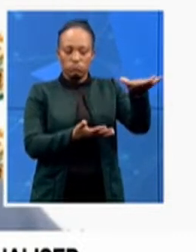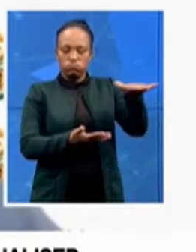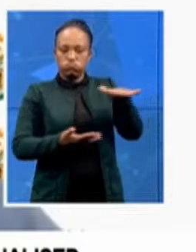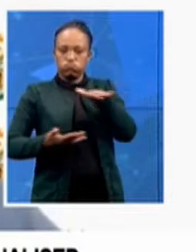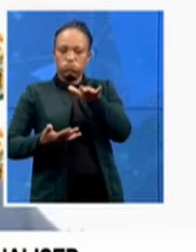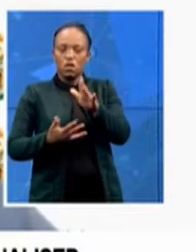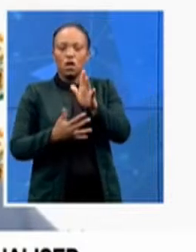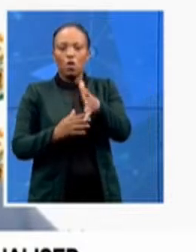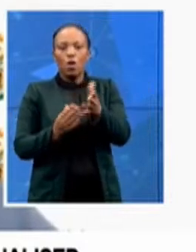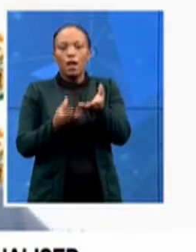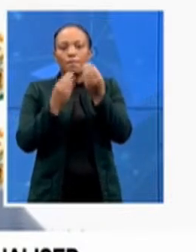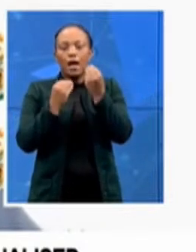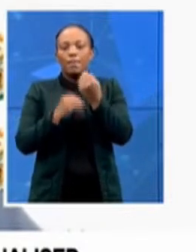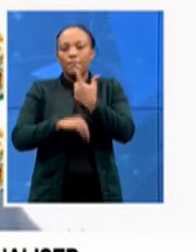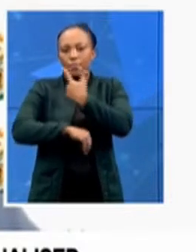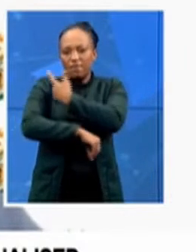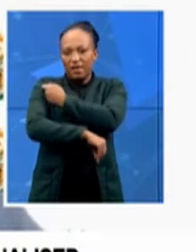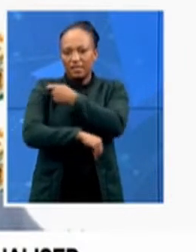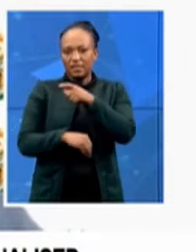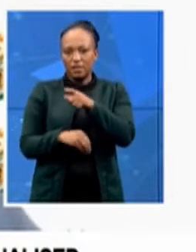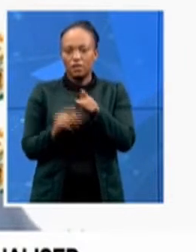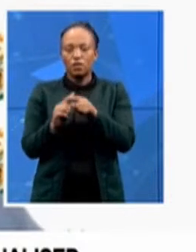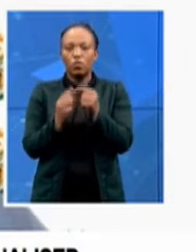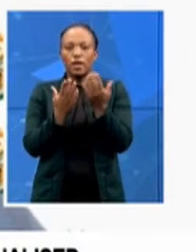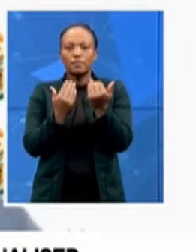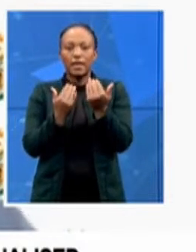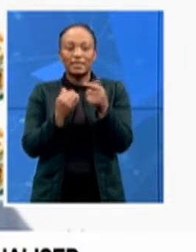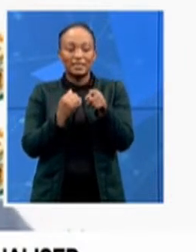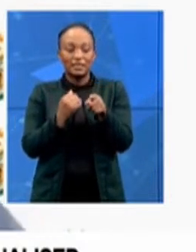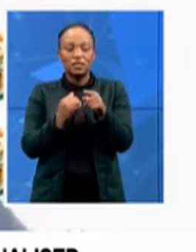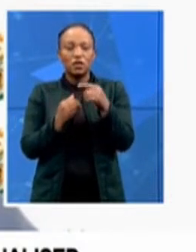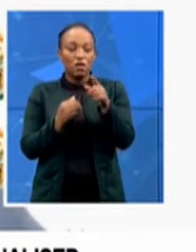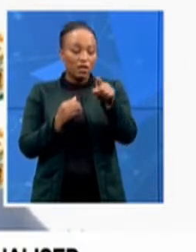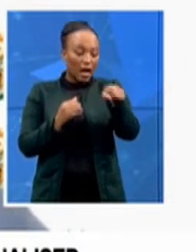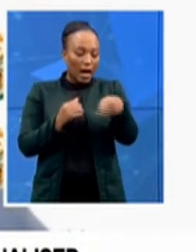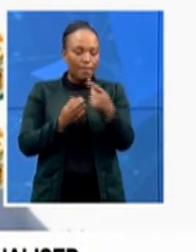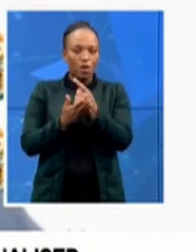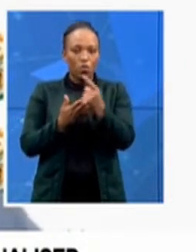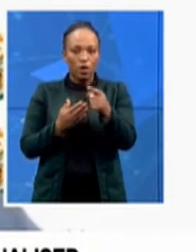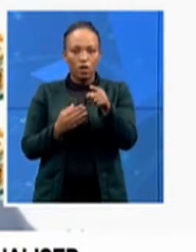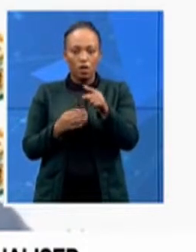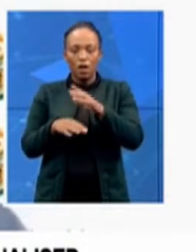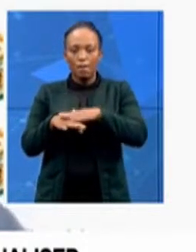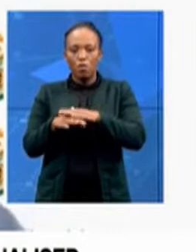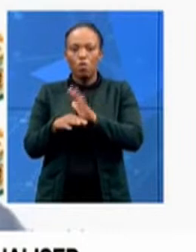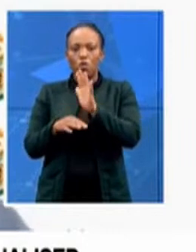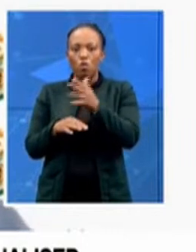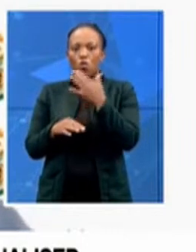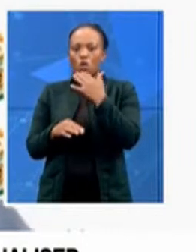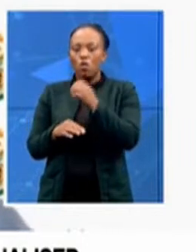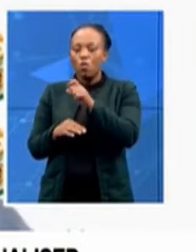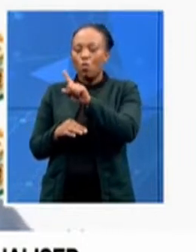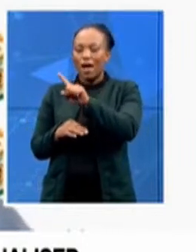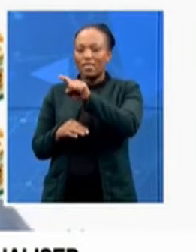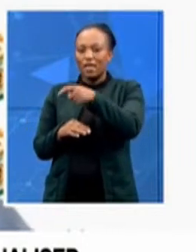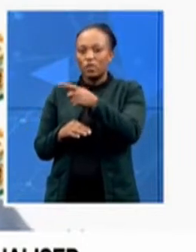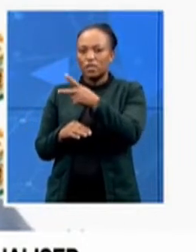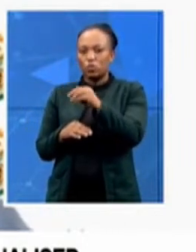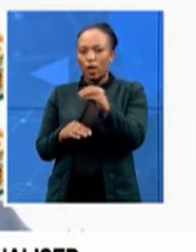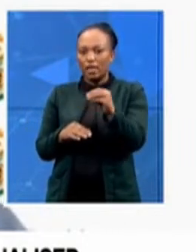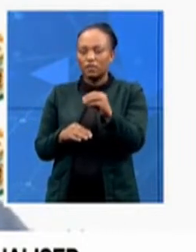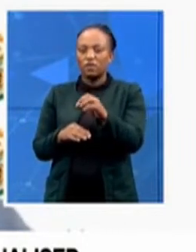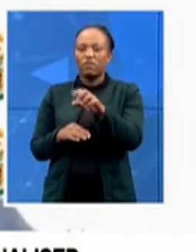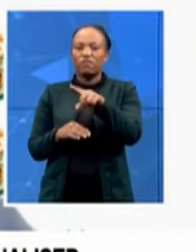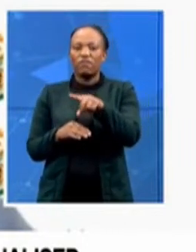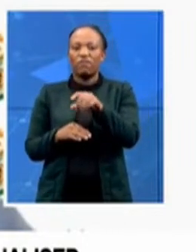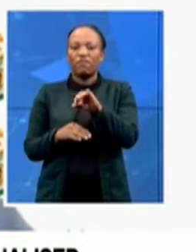coming weekend to receive more than 1,200 Pfizer vaccines. And then also